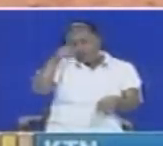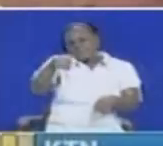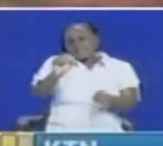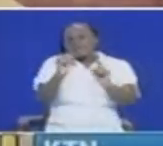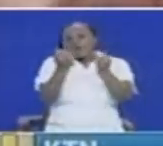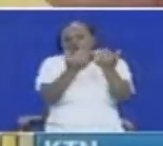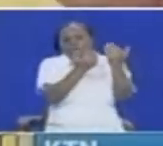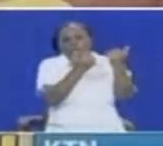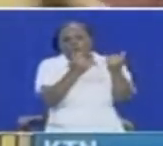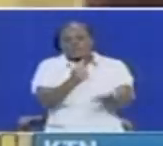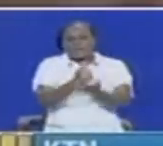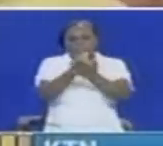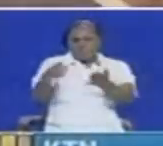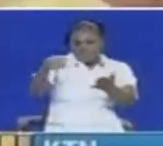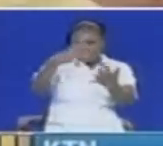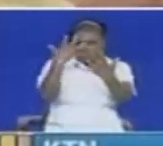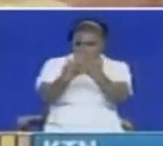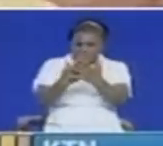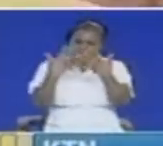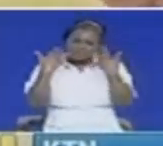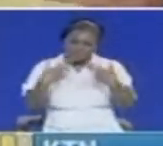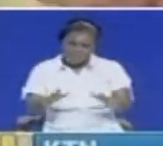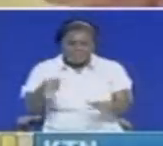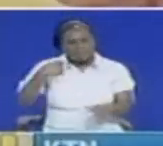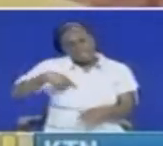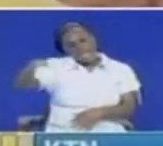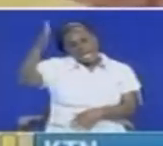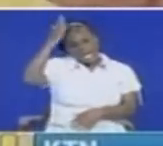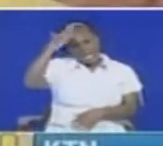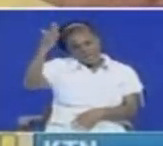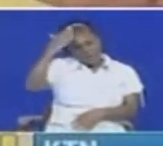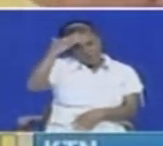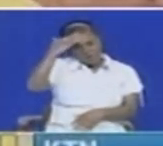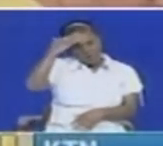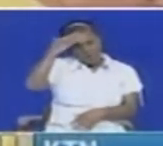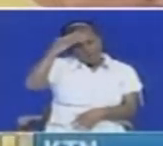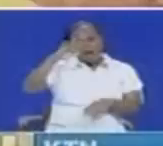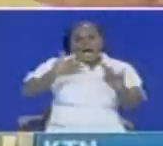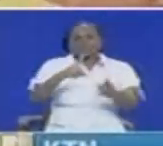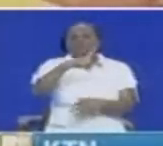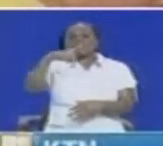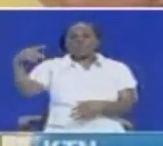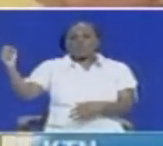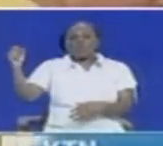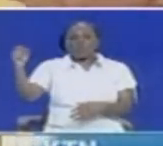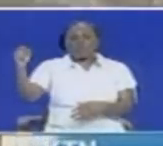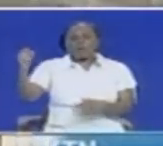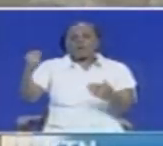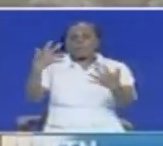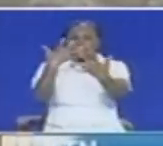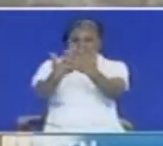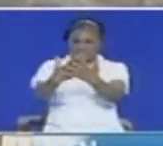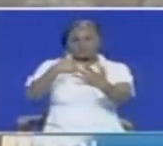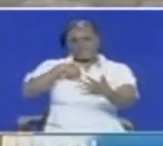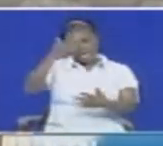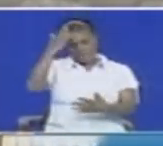her. Na tumefungwa, hata mimi tayari najua, najua kuenda huko prison. Na